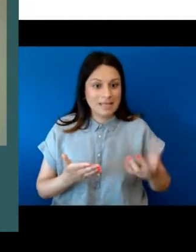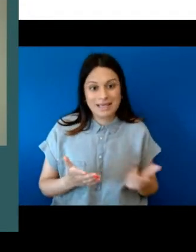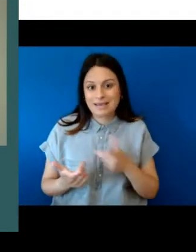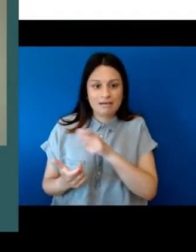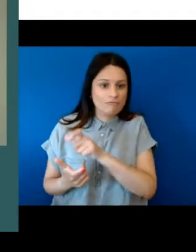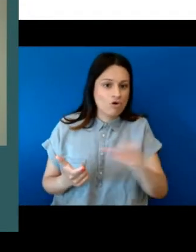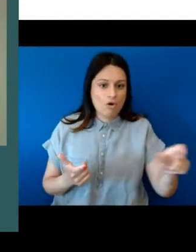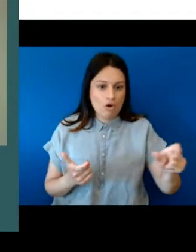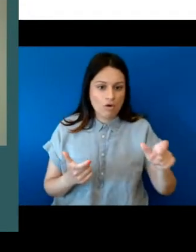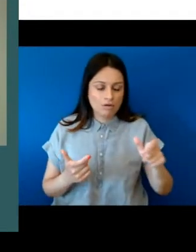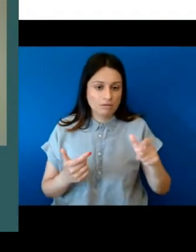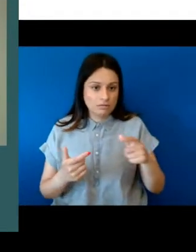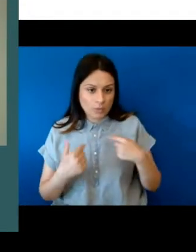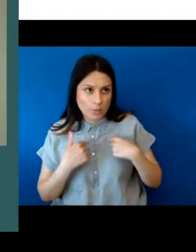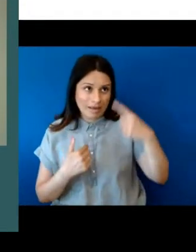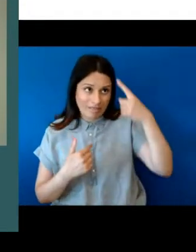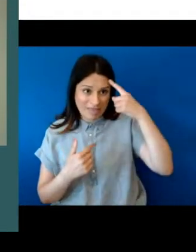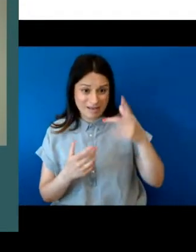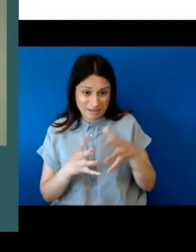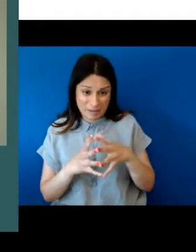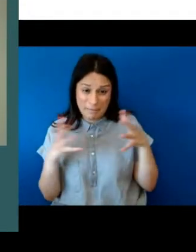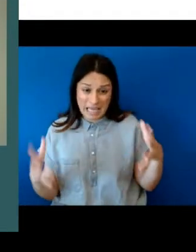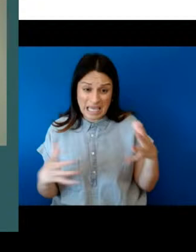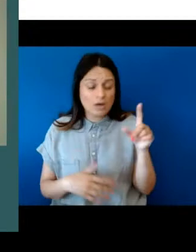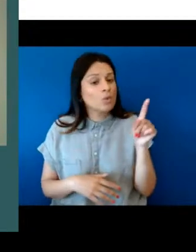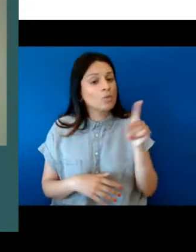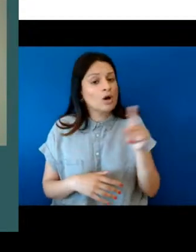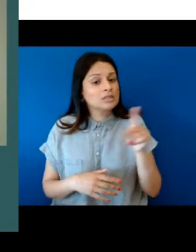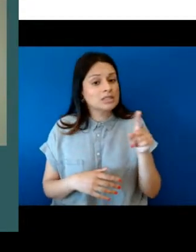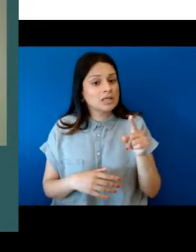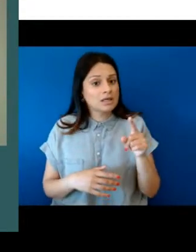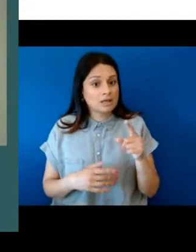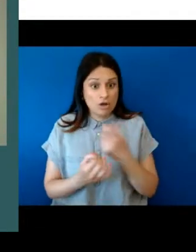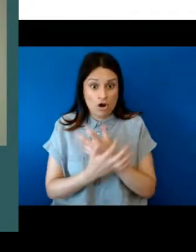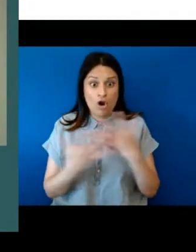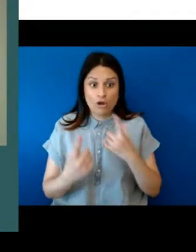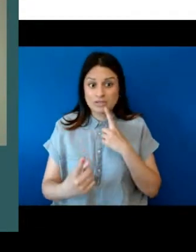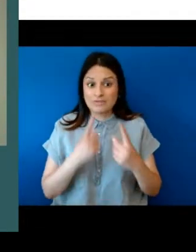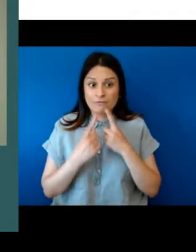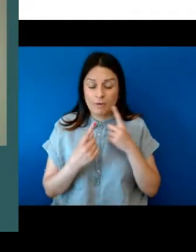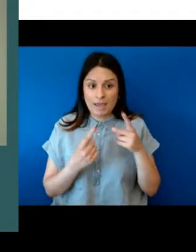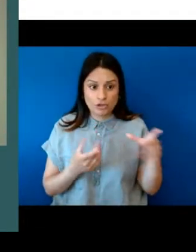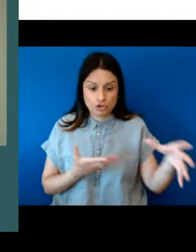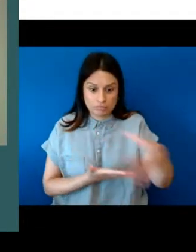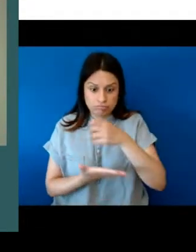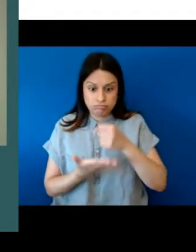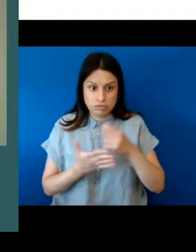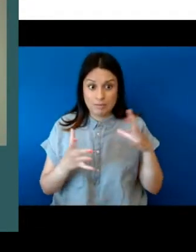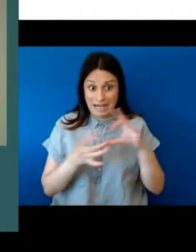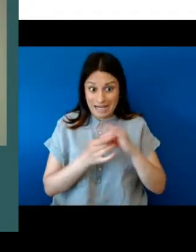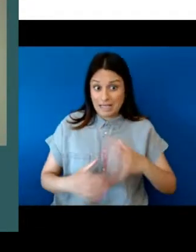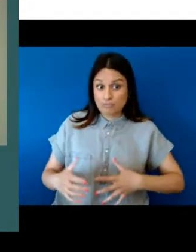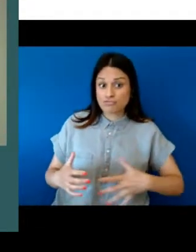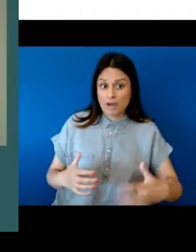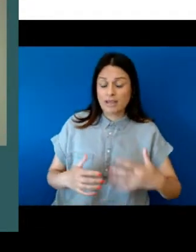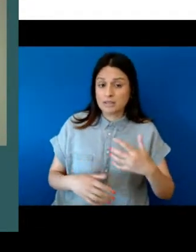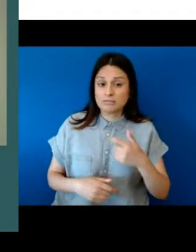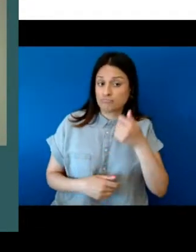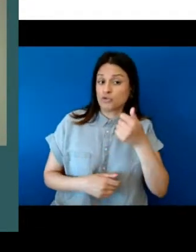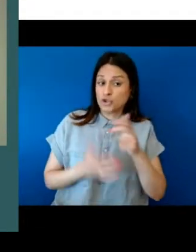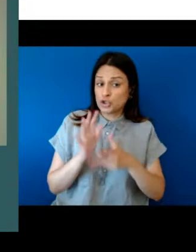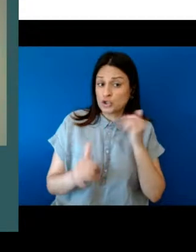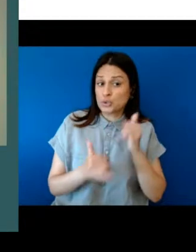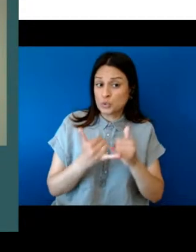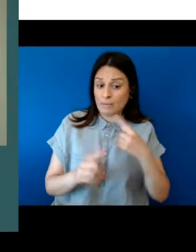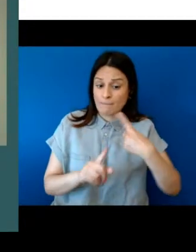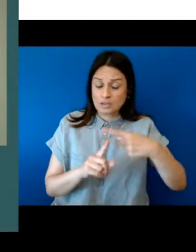seeing a huge kind of knowledge base with pregnancy at the moment. So yeah, it's good news.